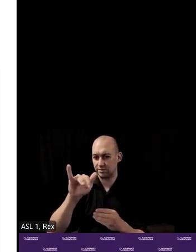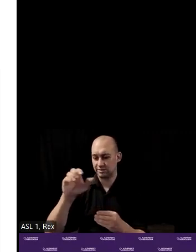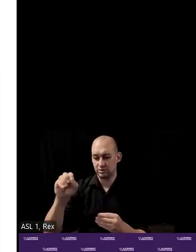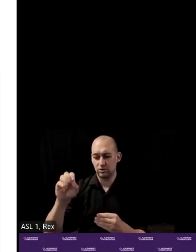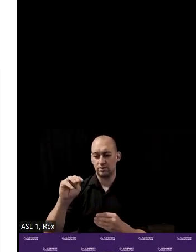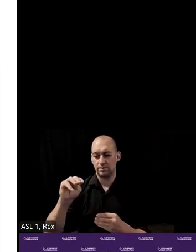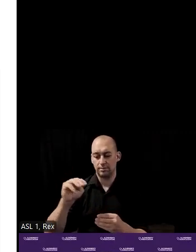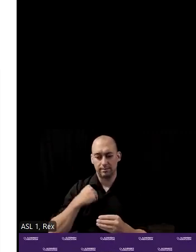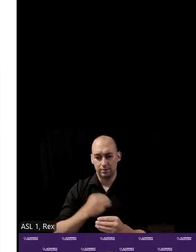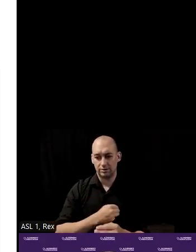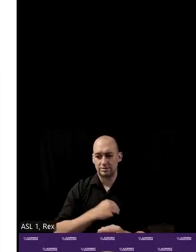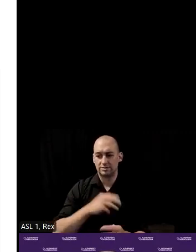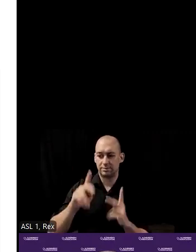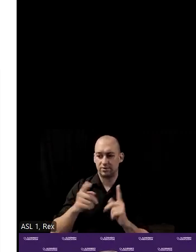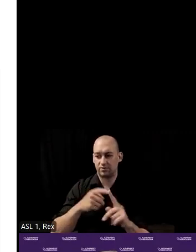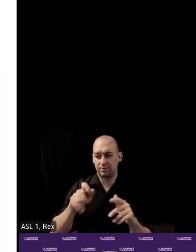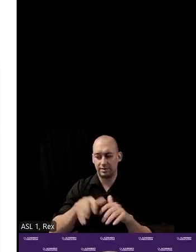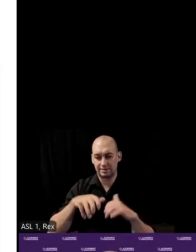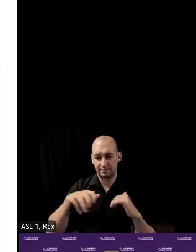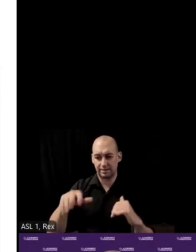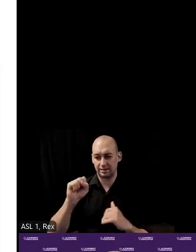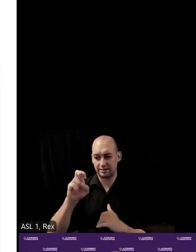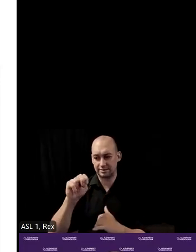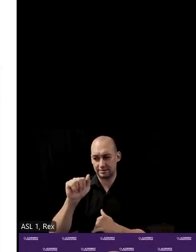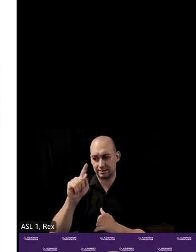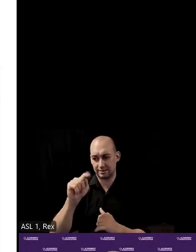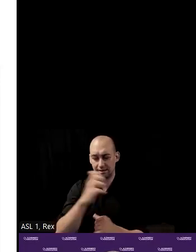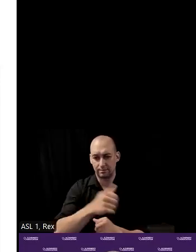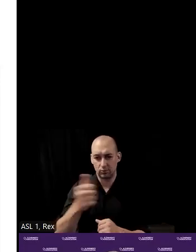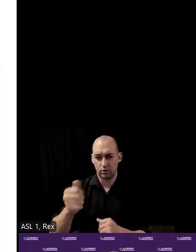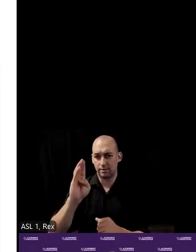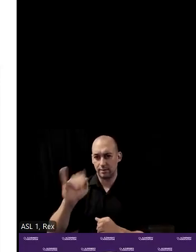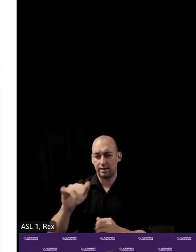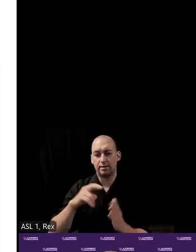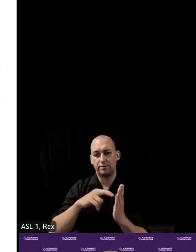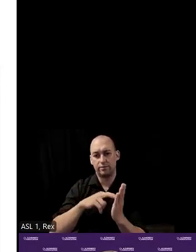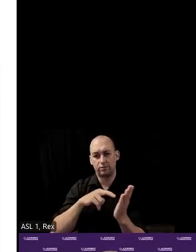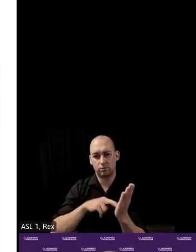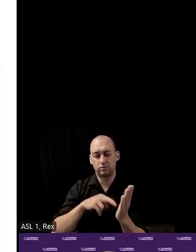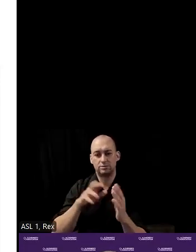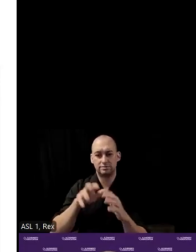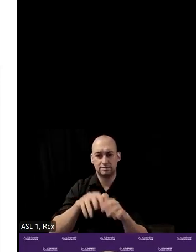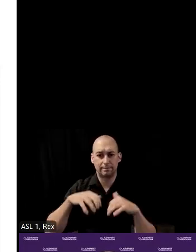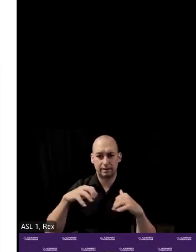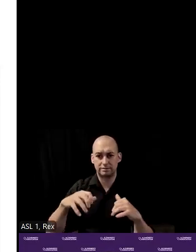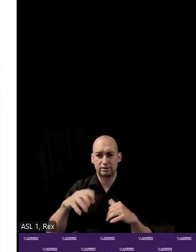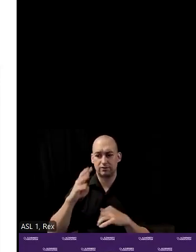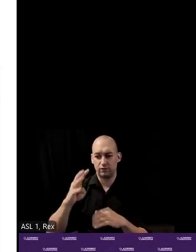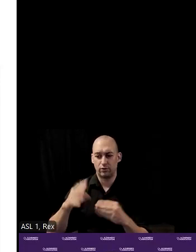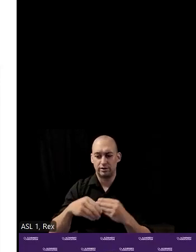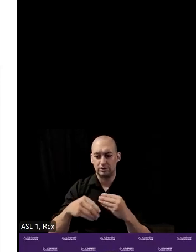the Assembly and the Senate appointed by the Rules Committees. And then also we're adding 4 additional members to be appointed by